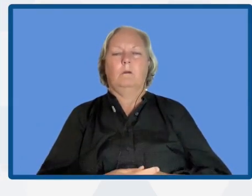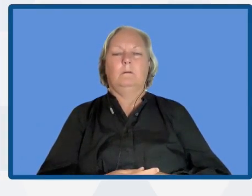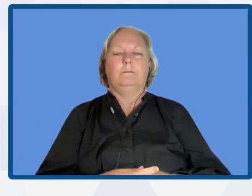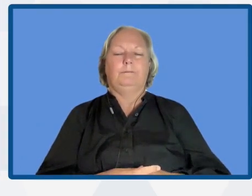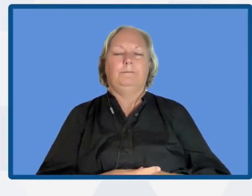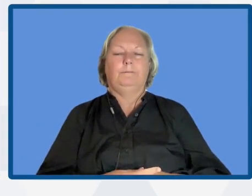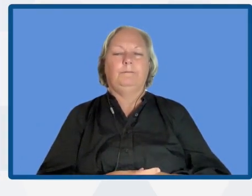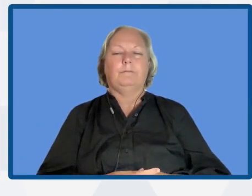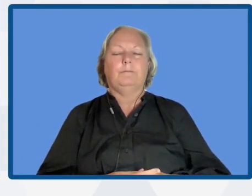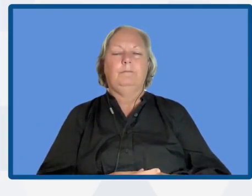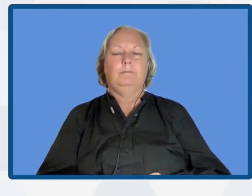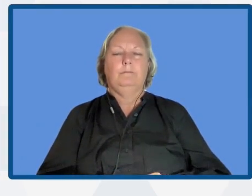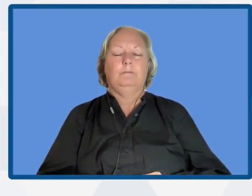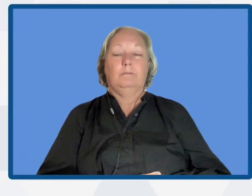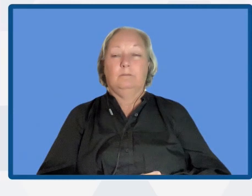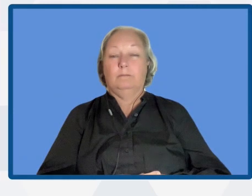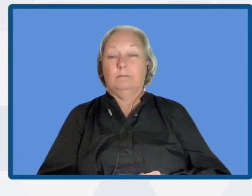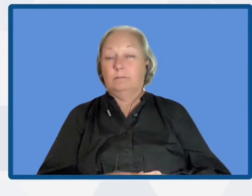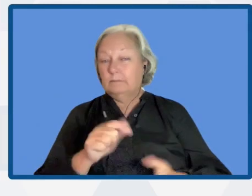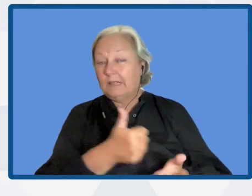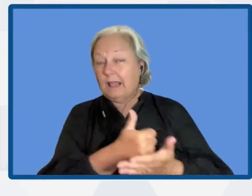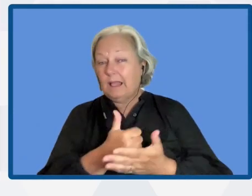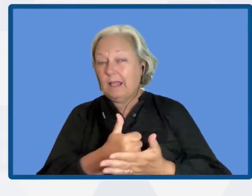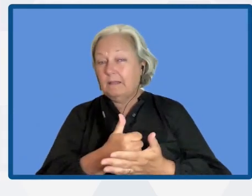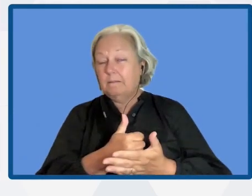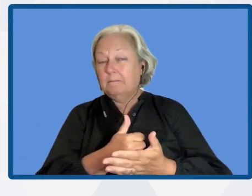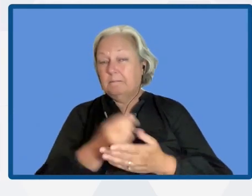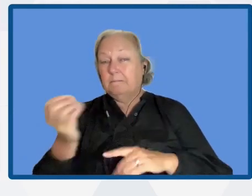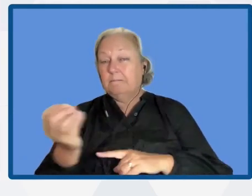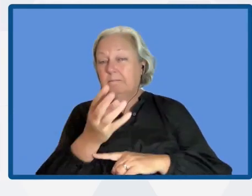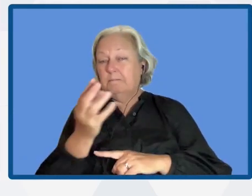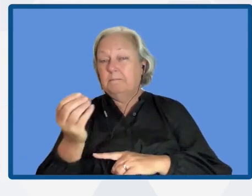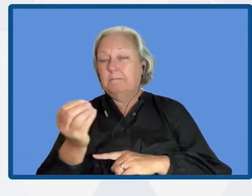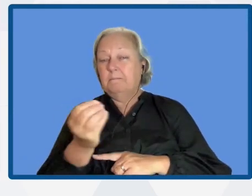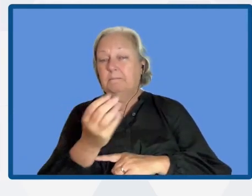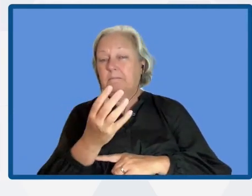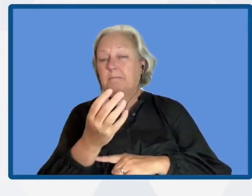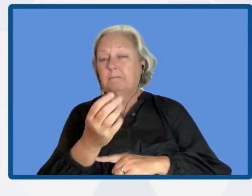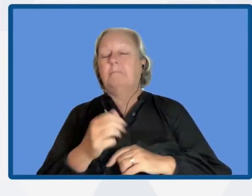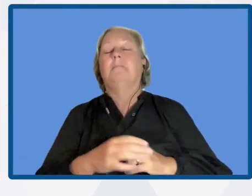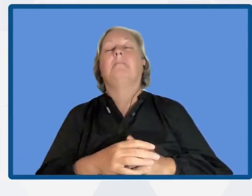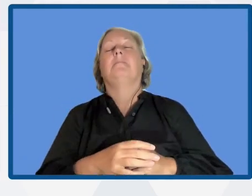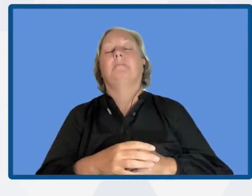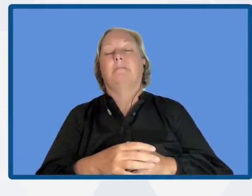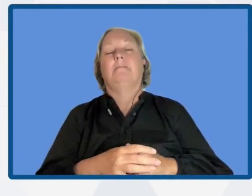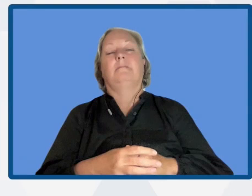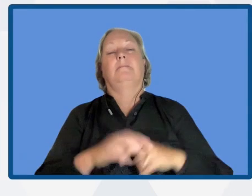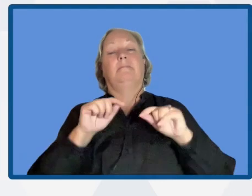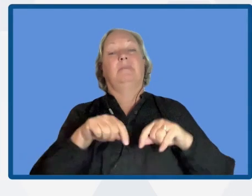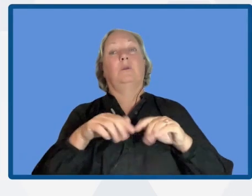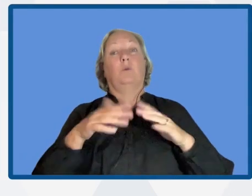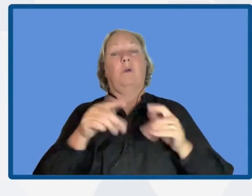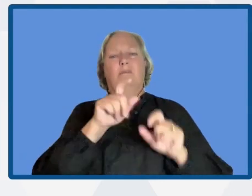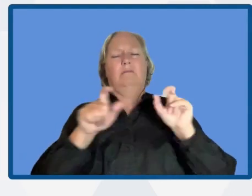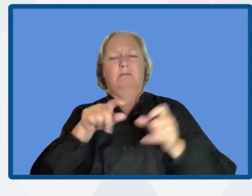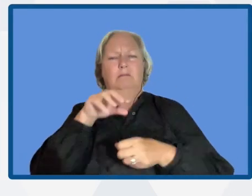If you can help me with that. So this is anticipatory action, is what we can do